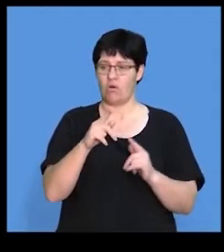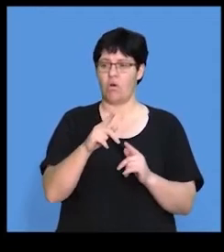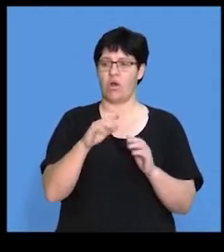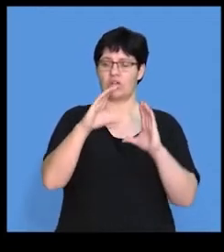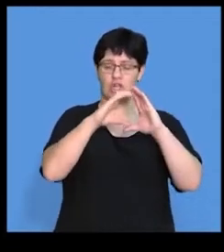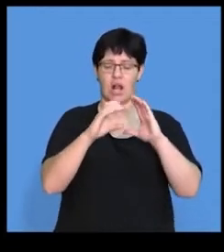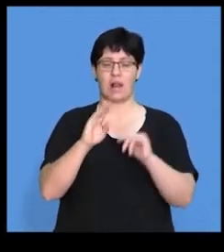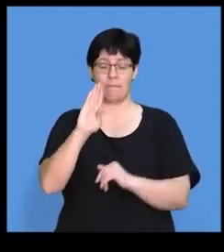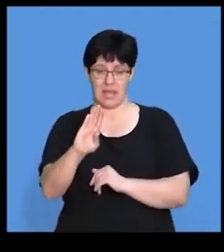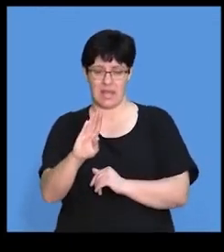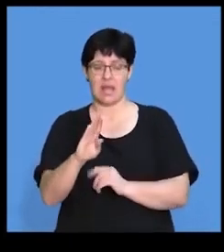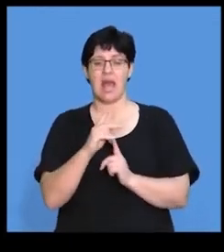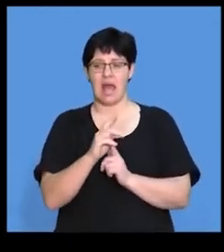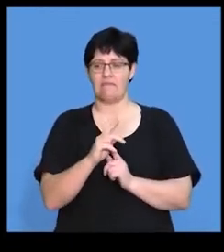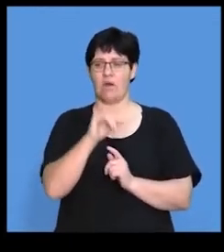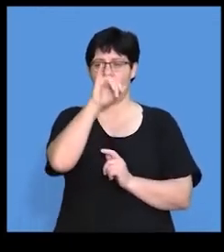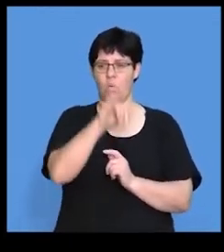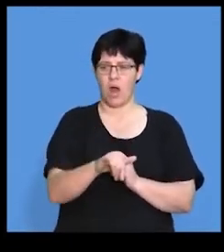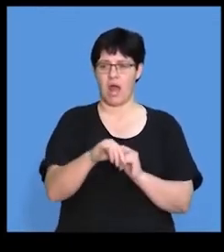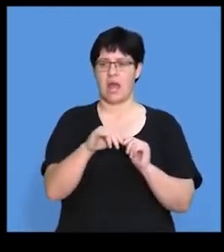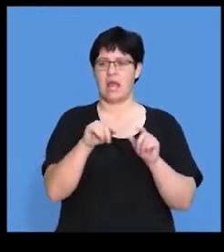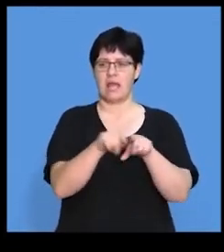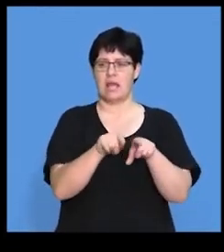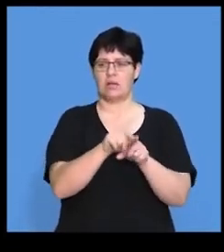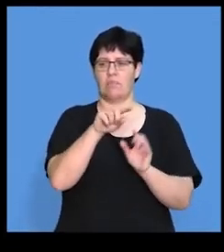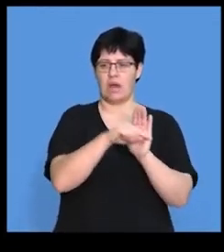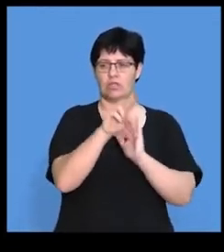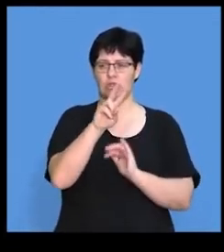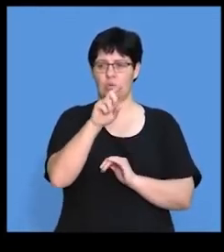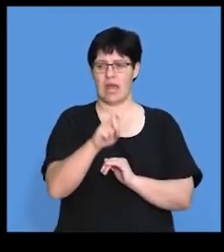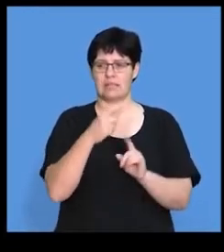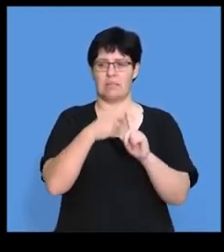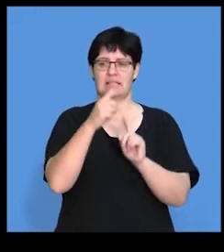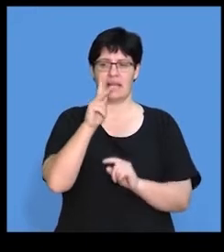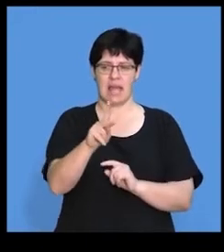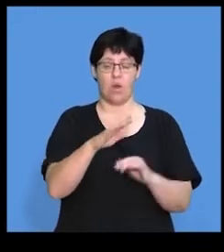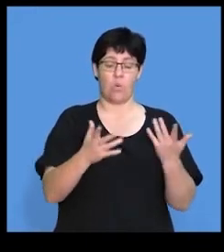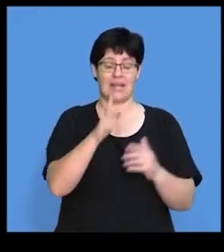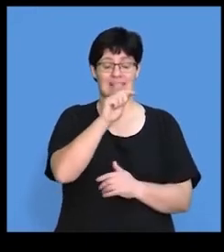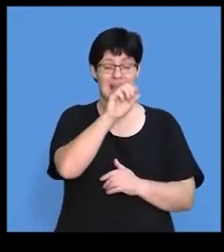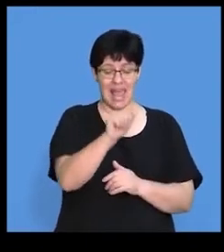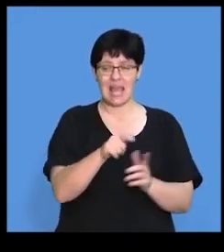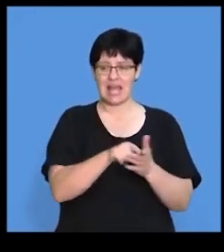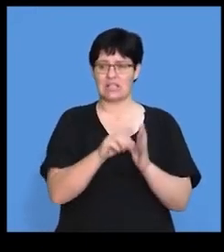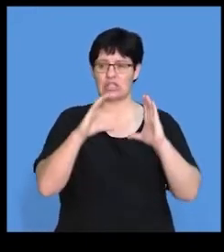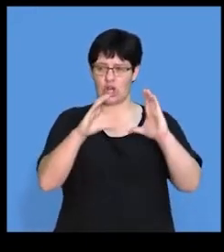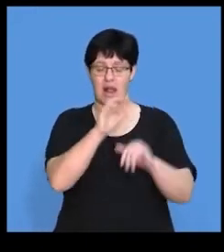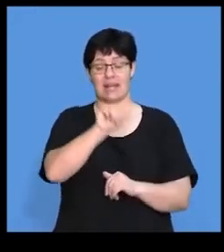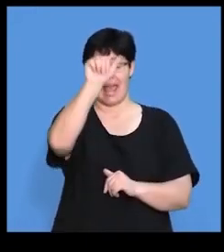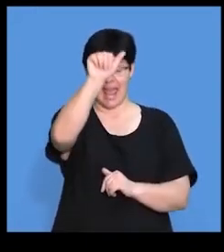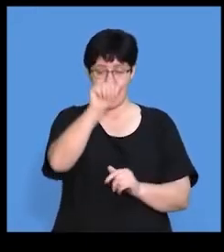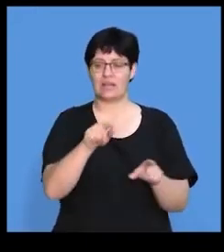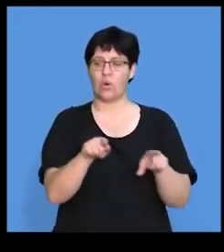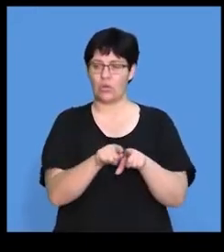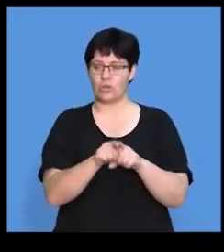the equation y equals minus 2x plus k, whereas TA is a tangent to the circle at A and is